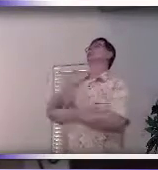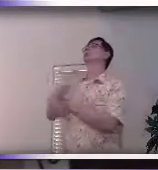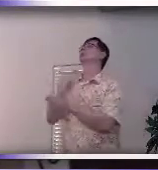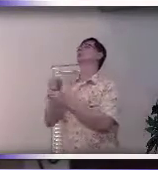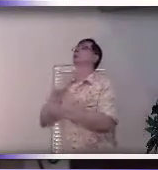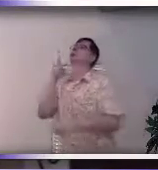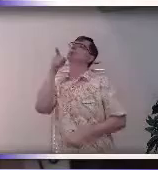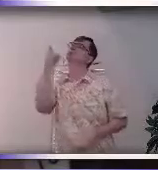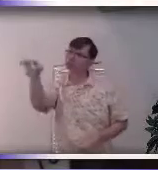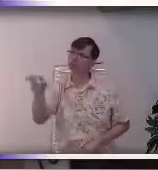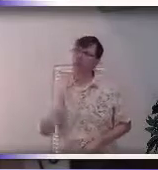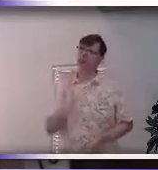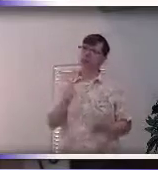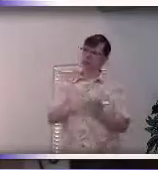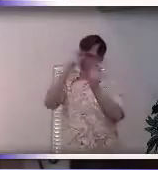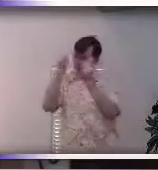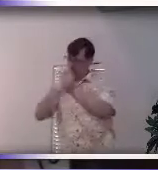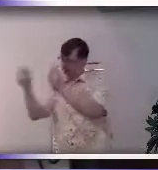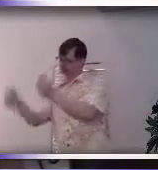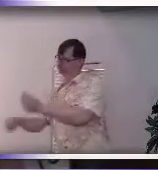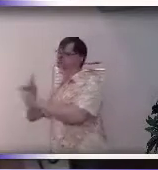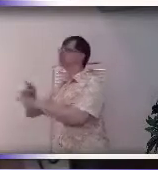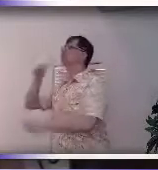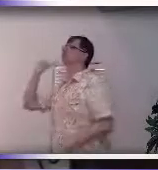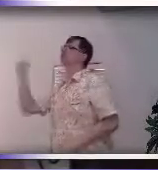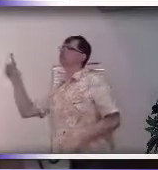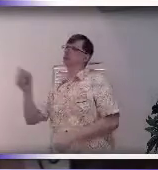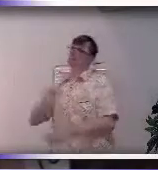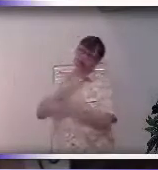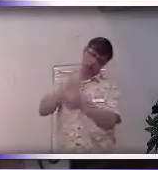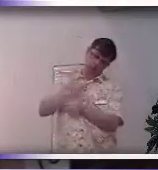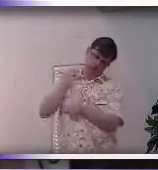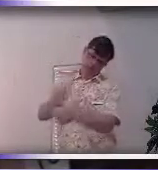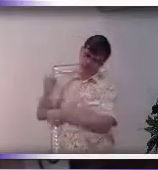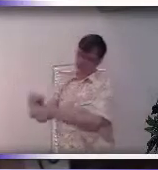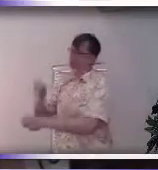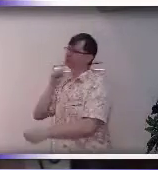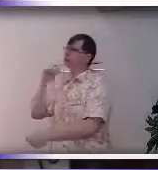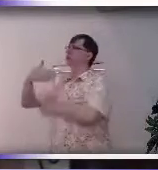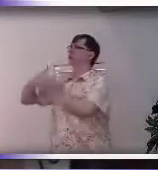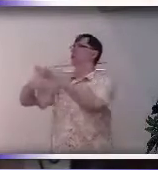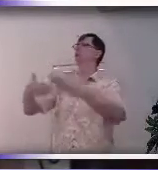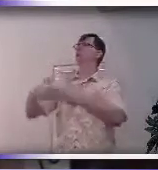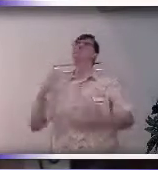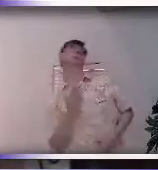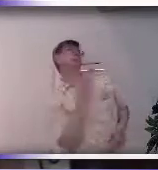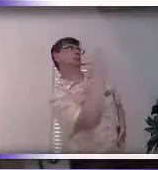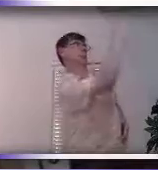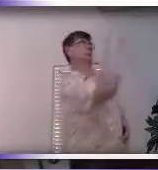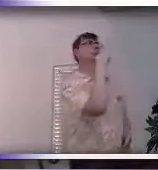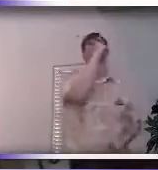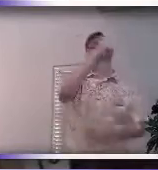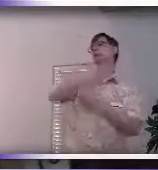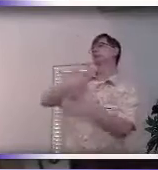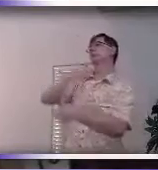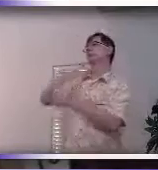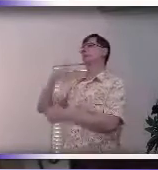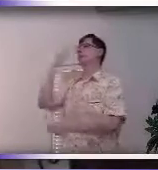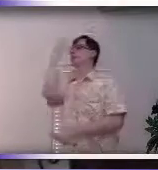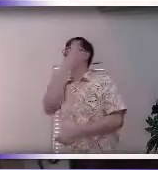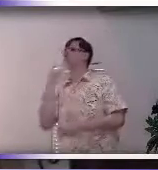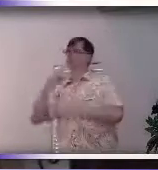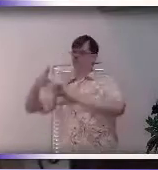you. Each of us individually is created by the thoughts of God, and we are made in its image